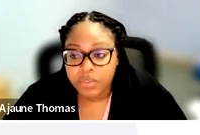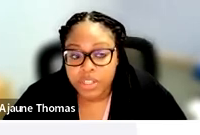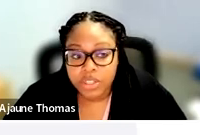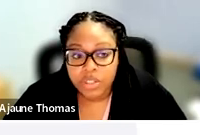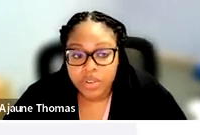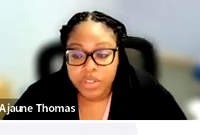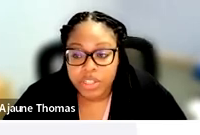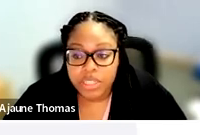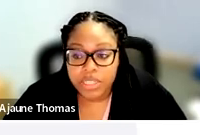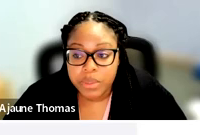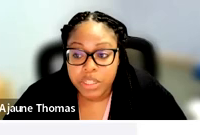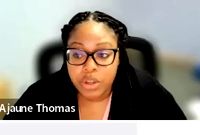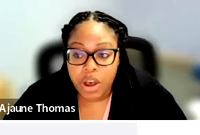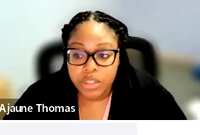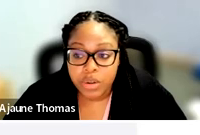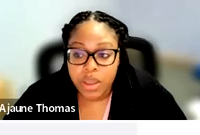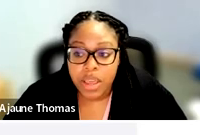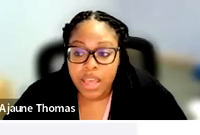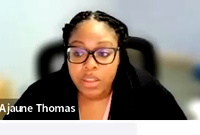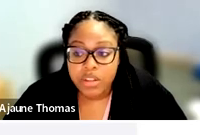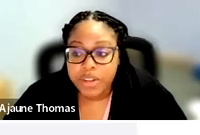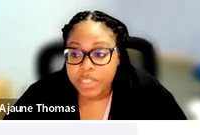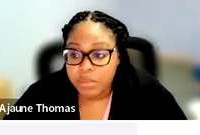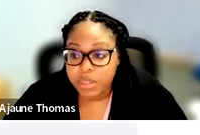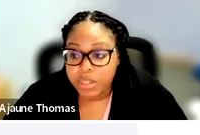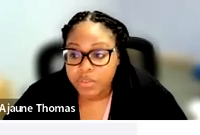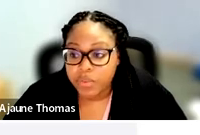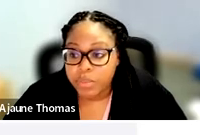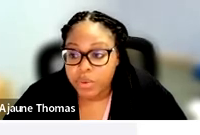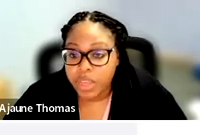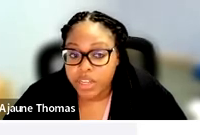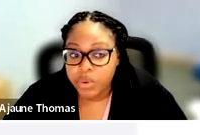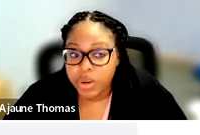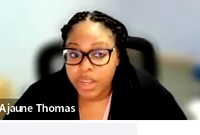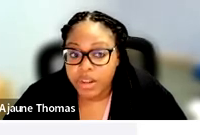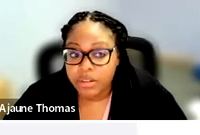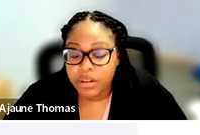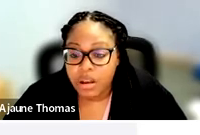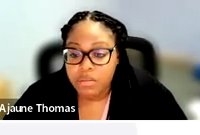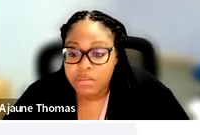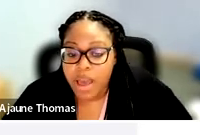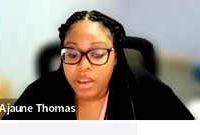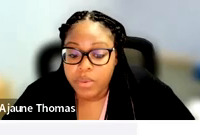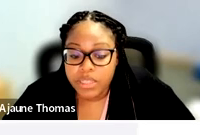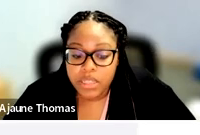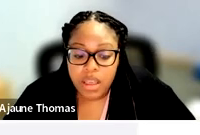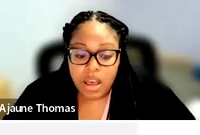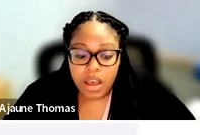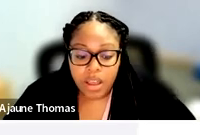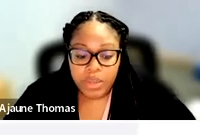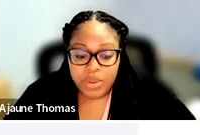different features for vision accessibility also. And those are very similar for both Android and